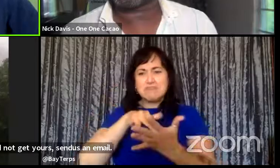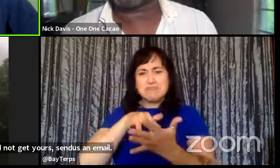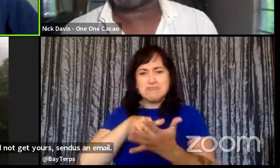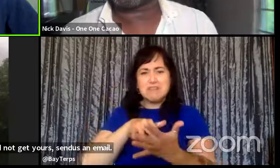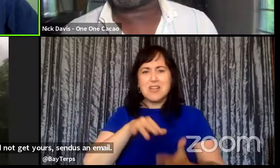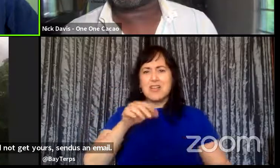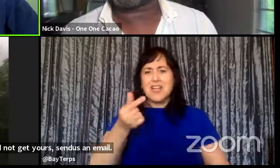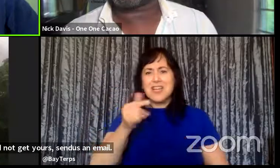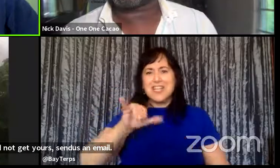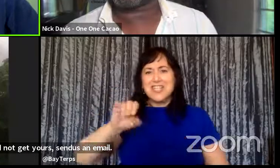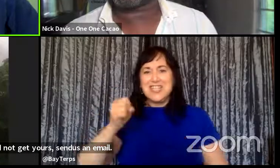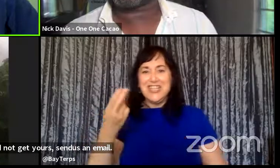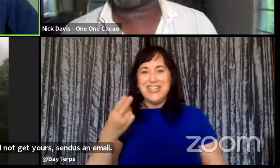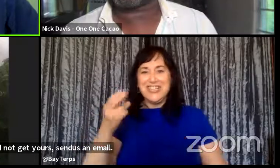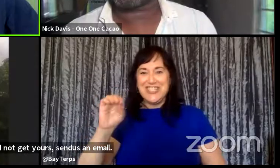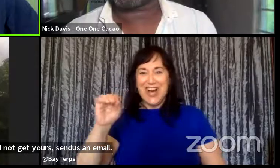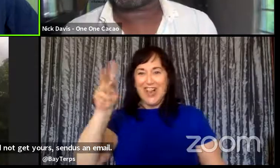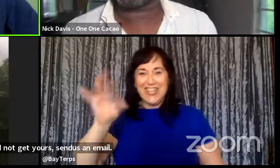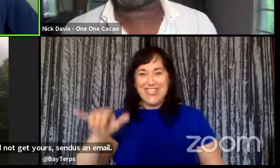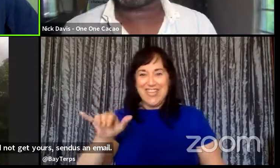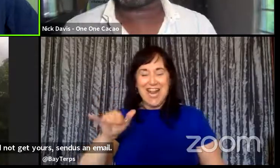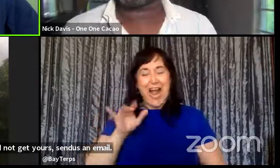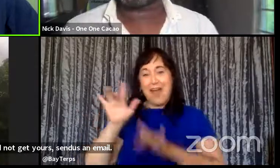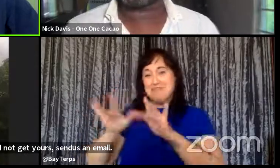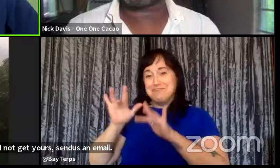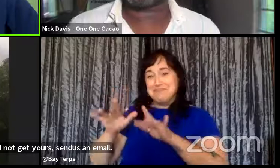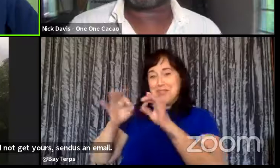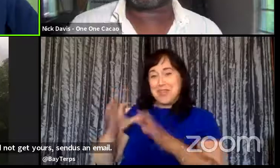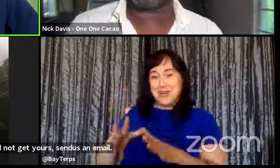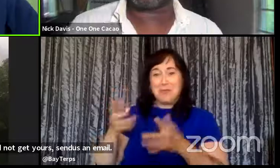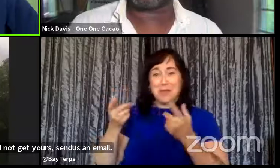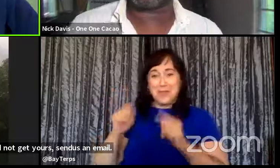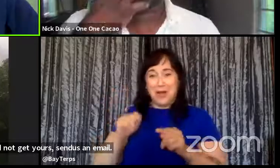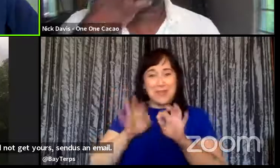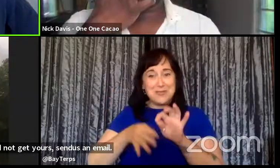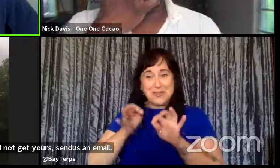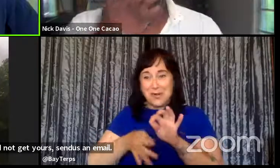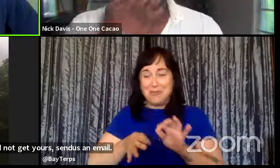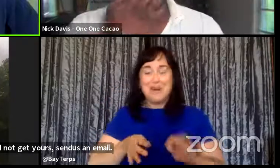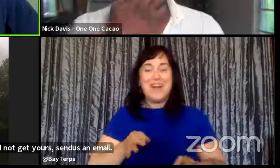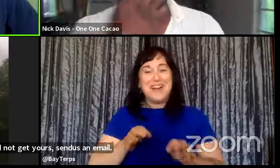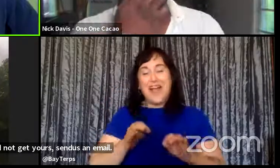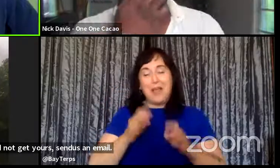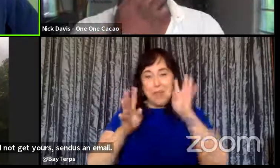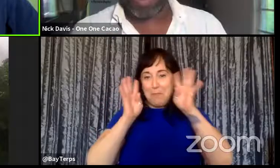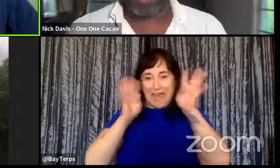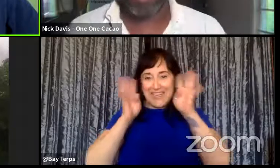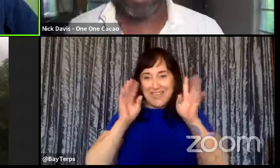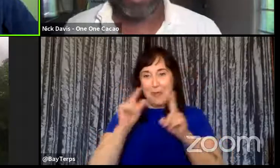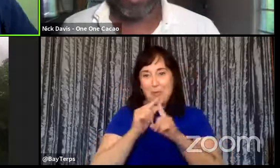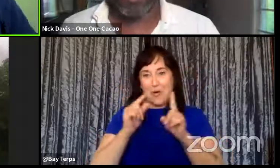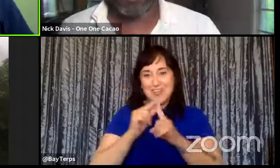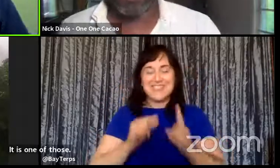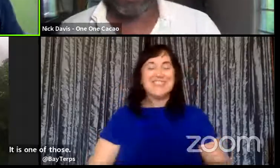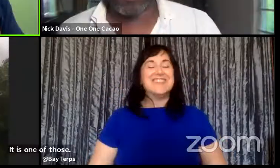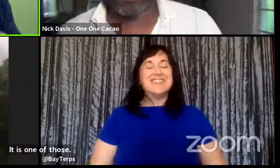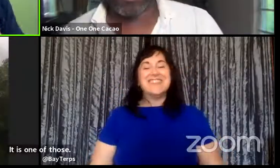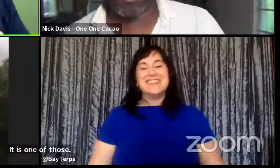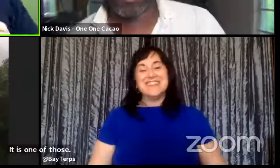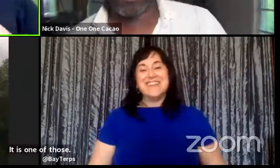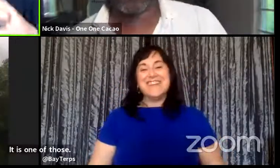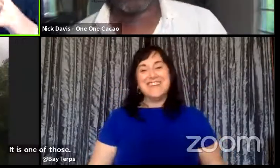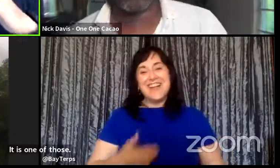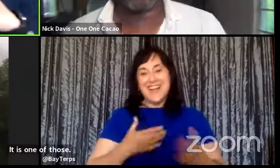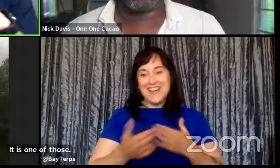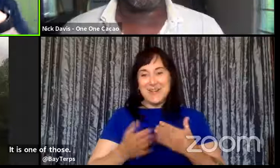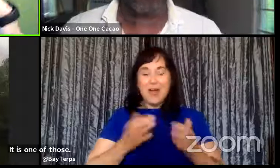so sorry to the interpreter who has to figure out what the heck I'm saying right now. Those words don't make any sense anyway. At any rate, I hope you have